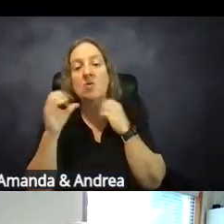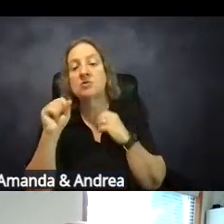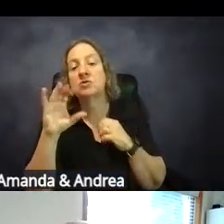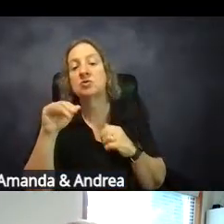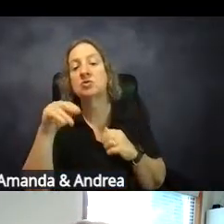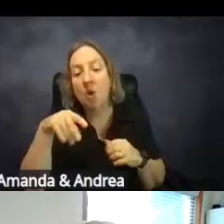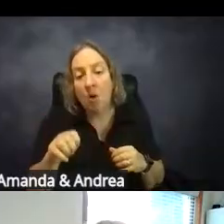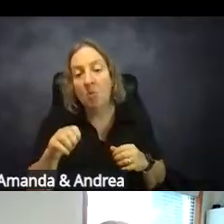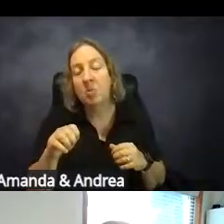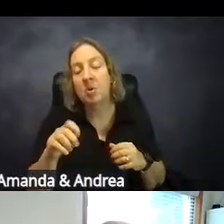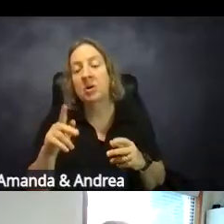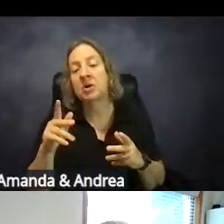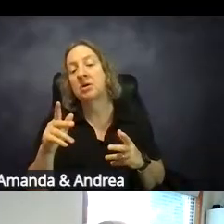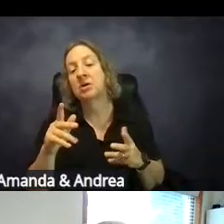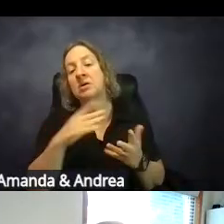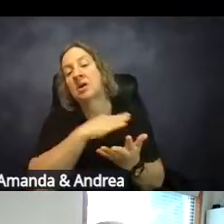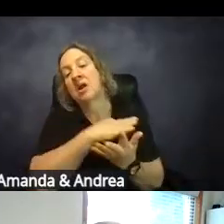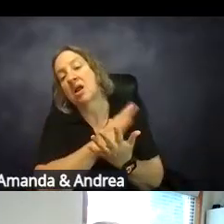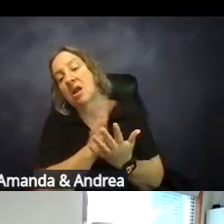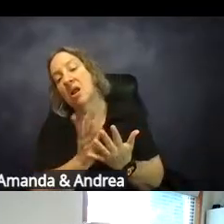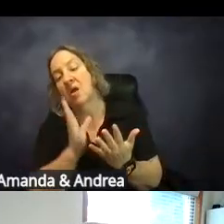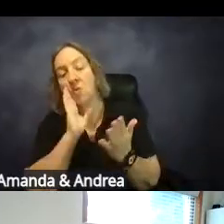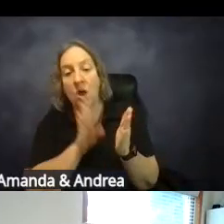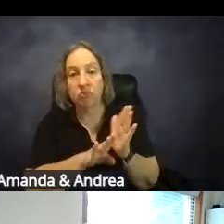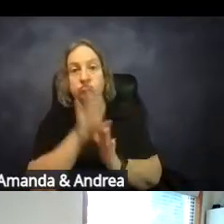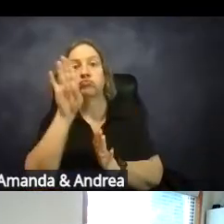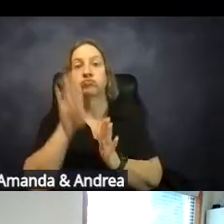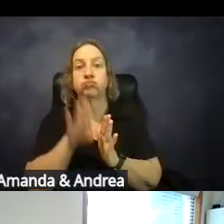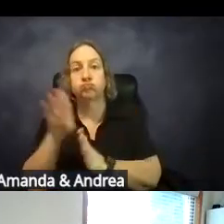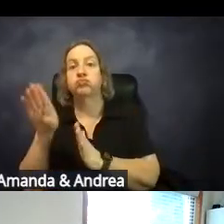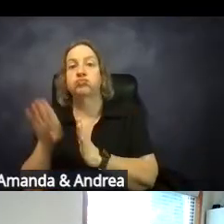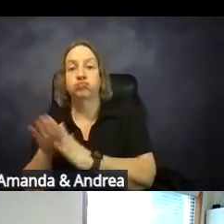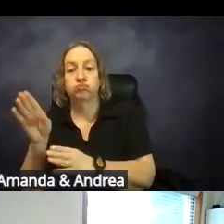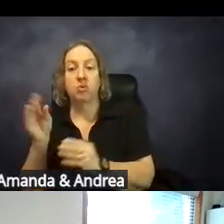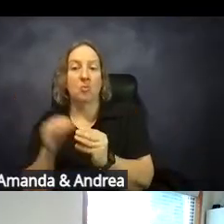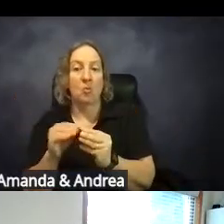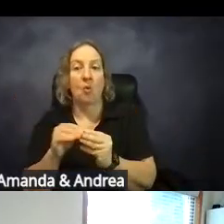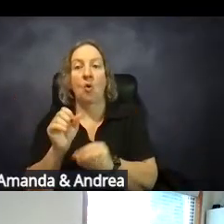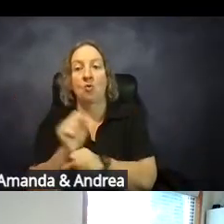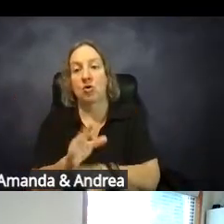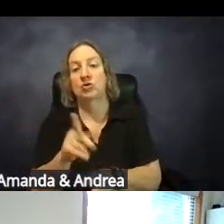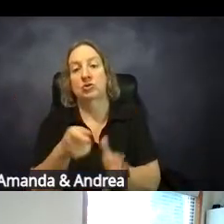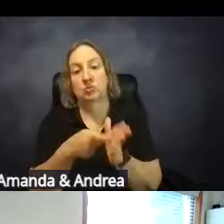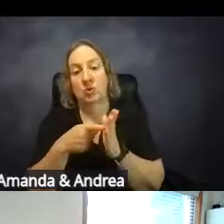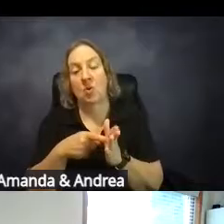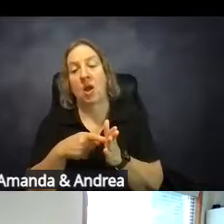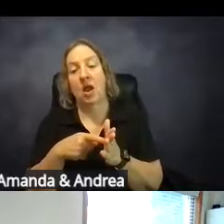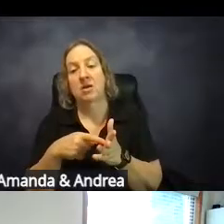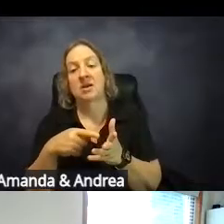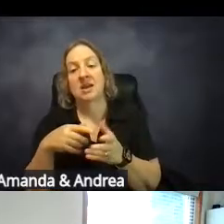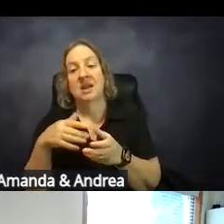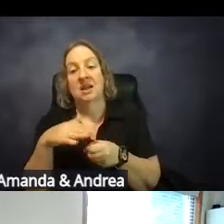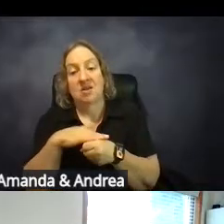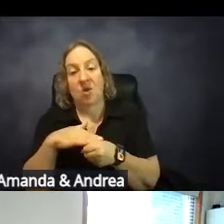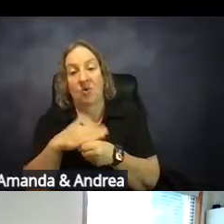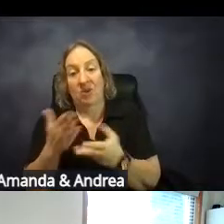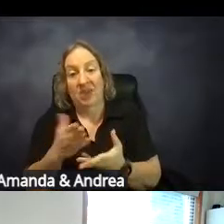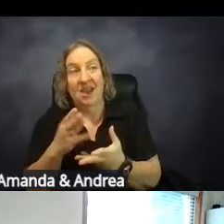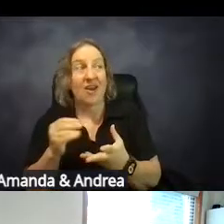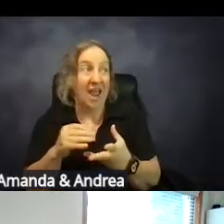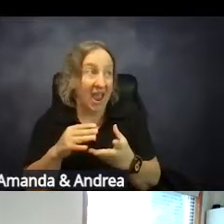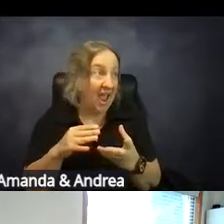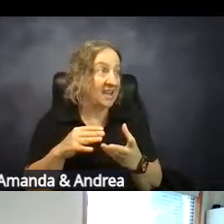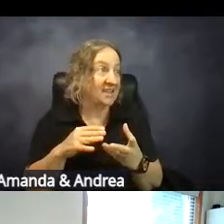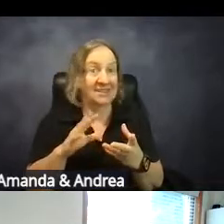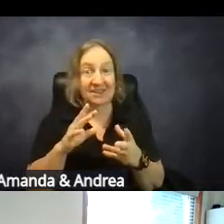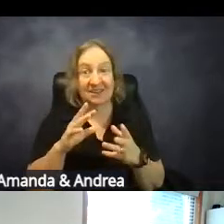have significant growth locally. And we also know nationally, even around our own region, because the